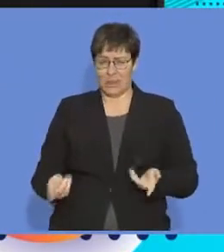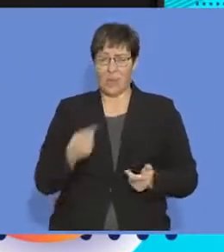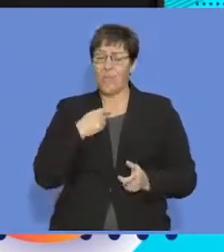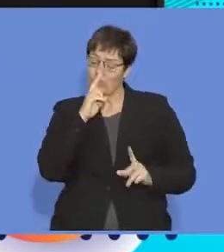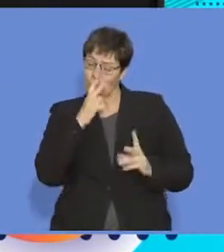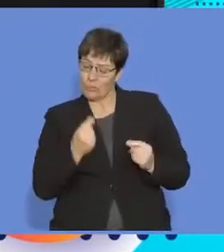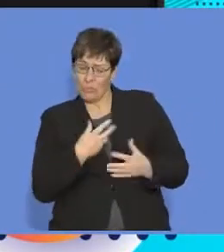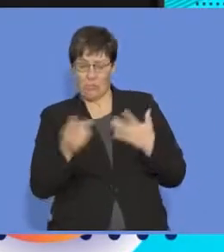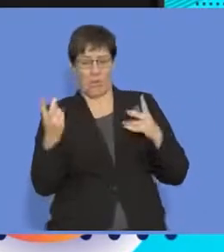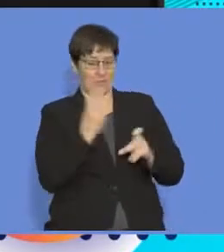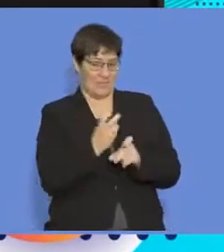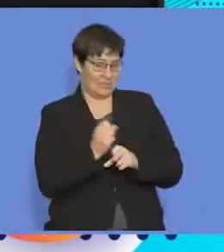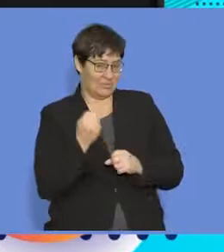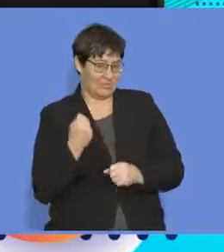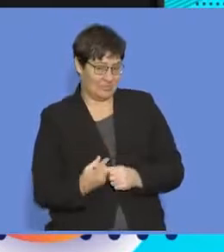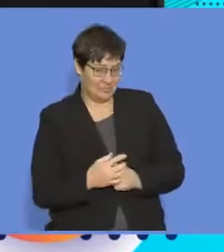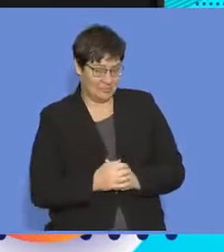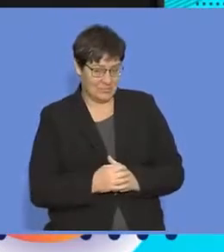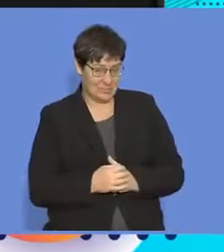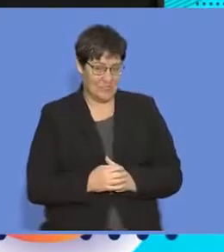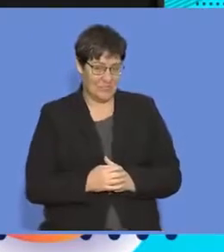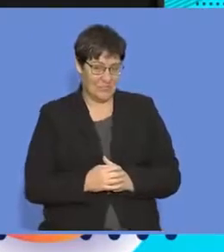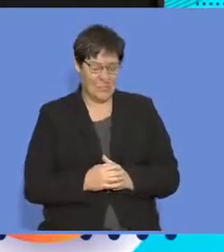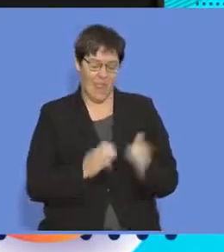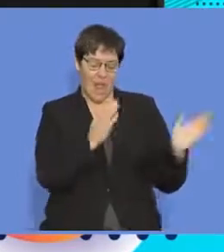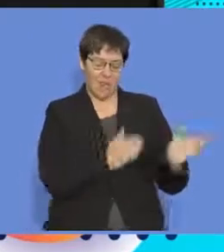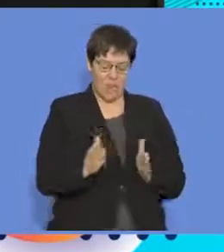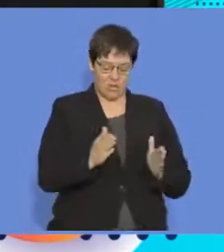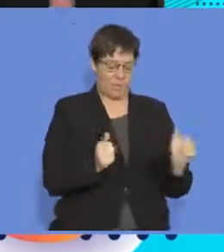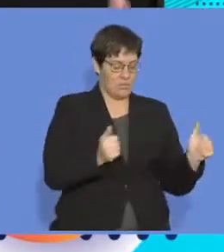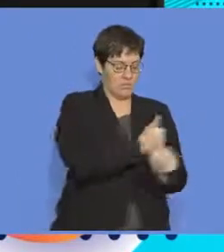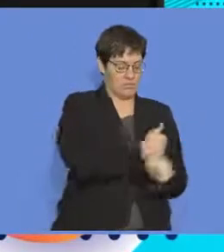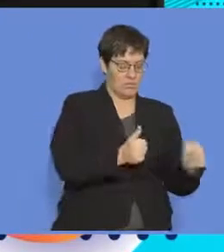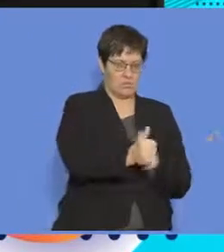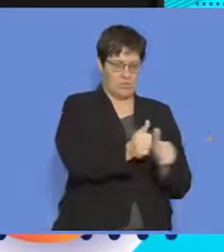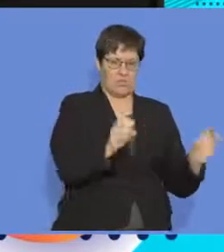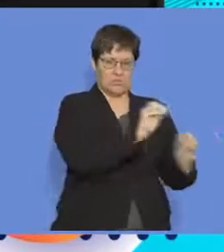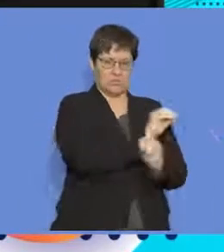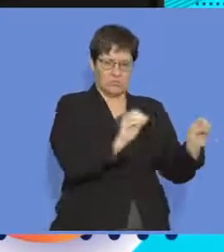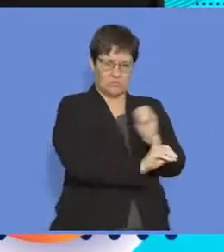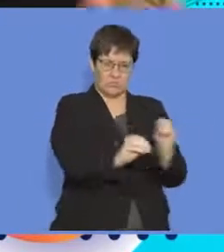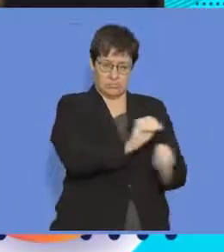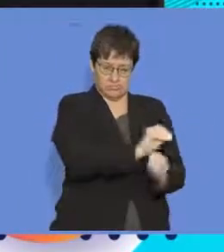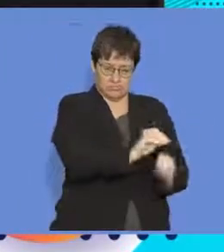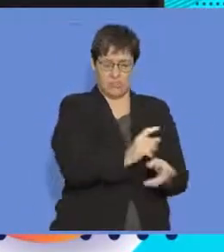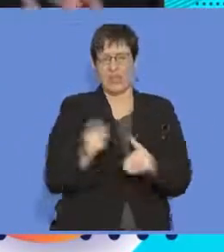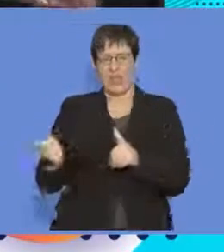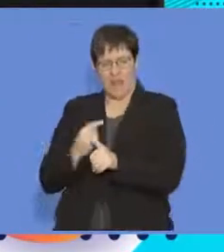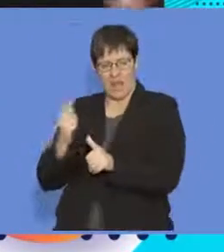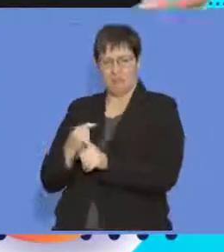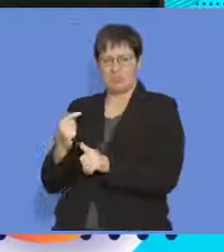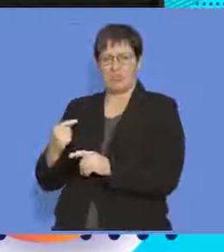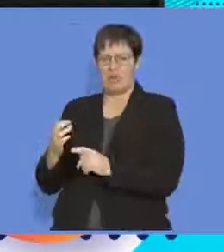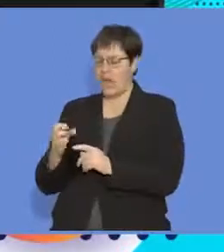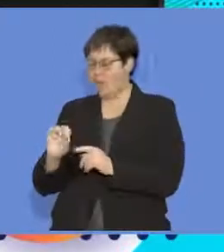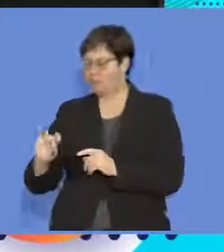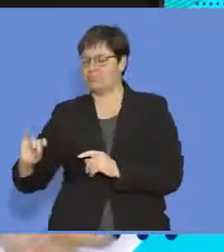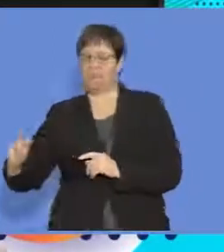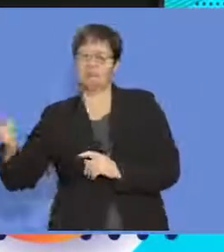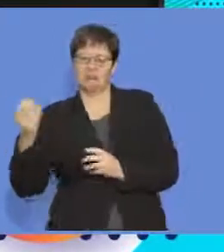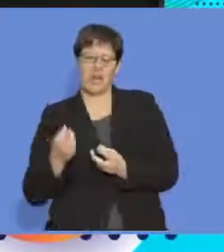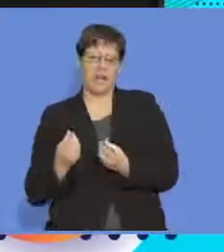Okay? Are we all together? Great. So arrangement is when I make arrangement, and counting when I